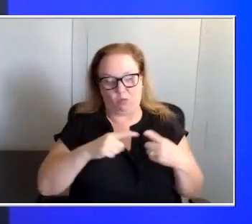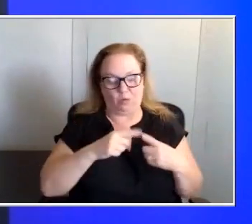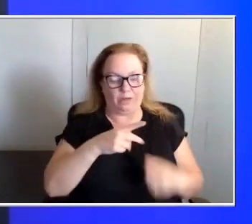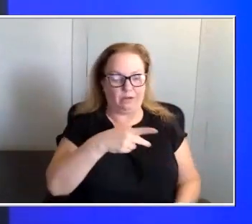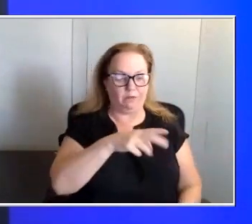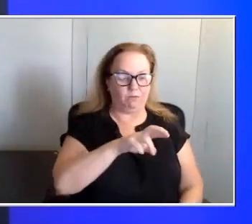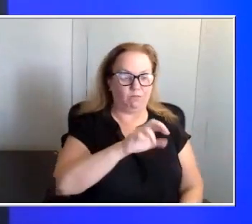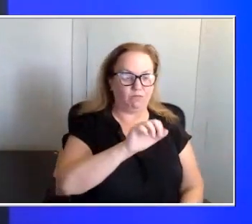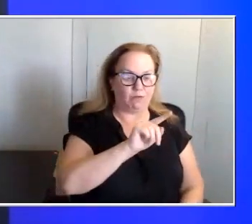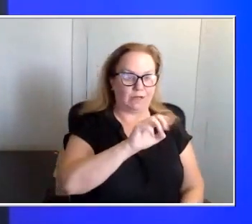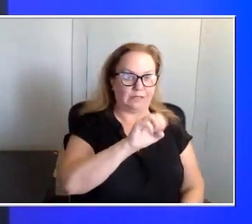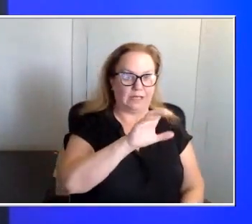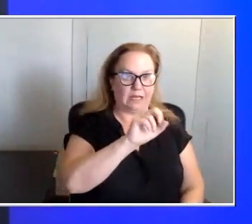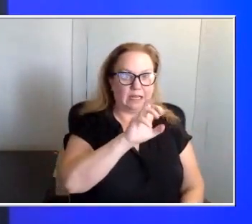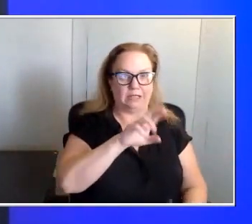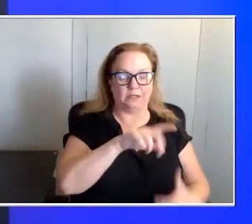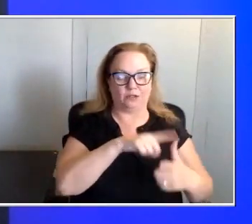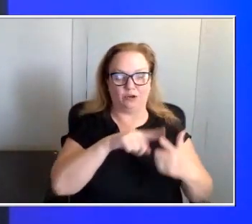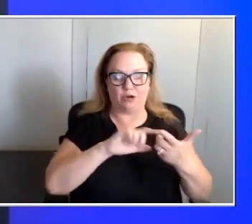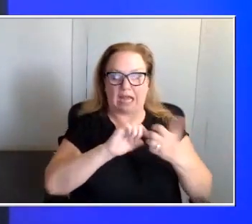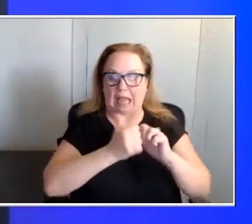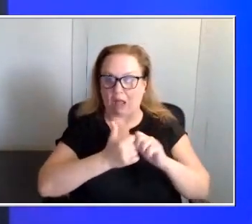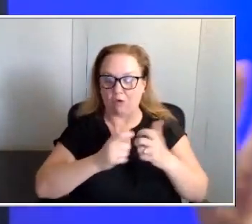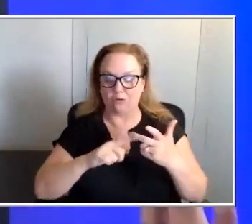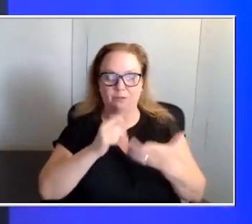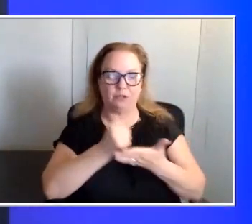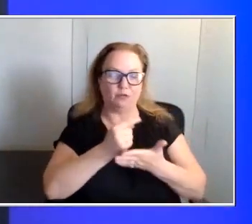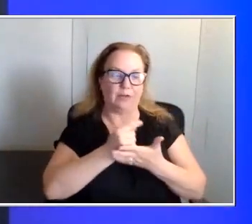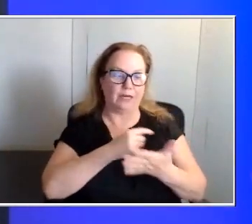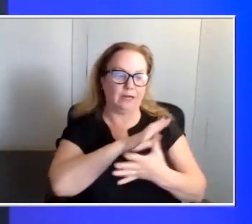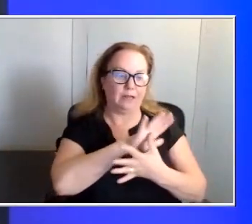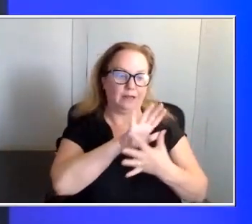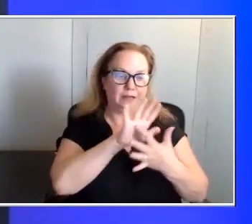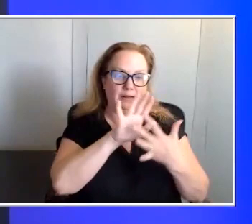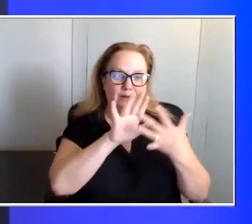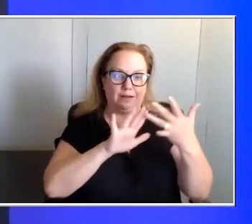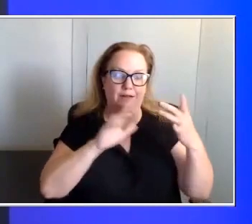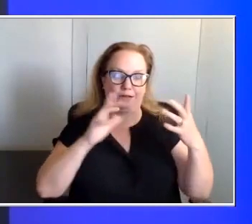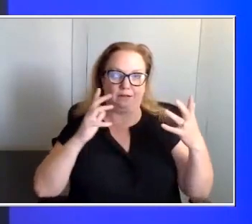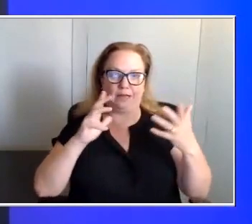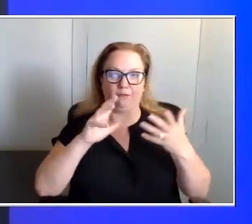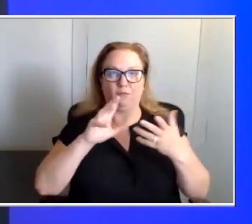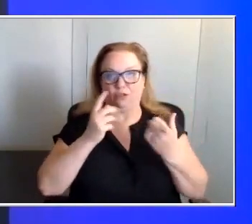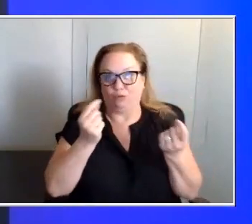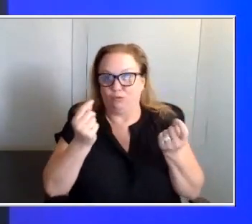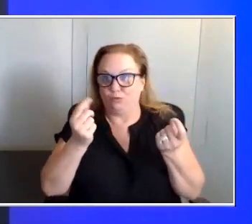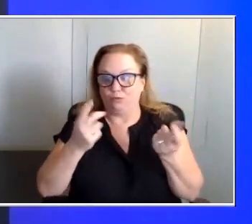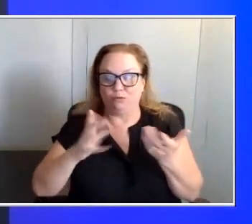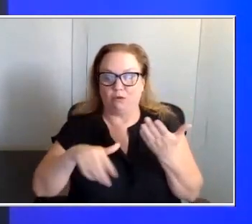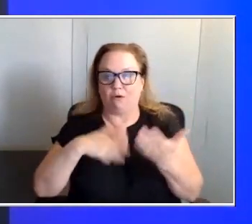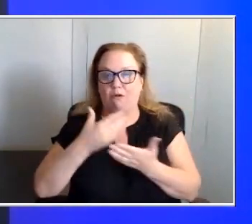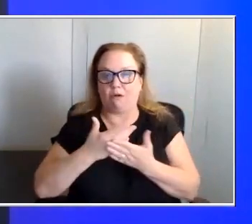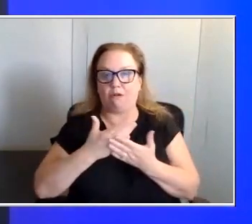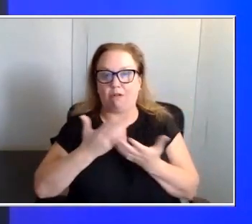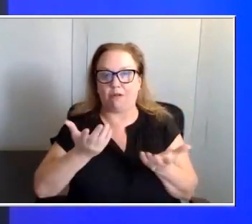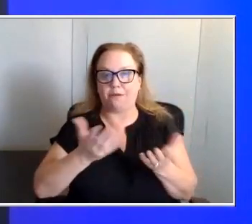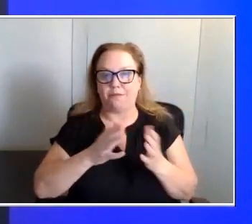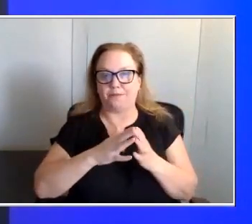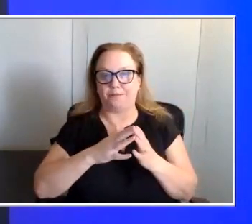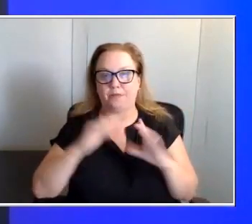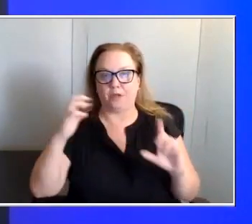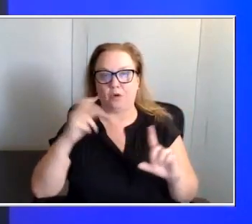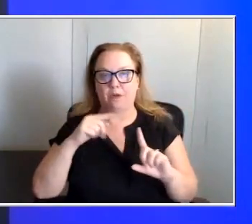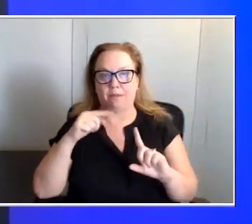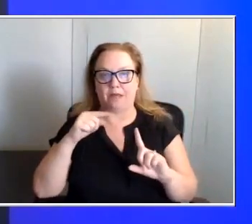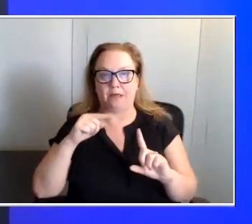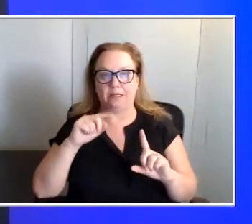but how it should be treated, what the compilation of treatments should be. And so, going back to the point about second